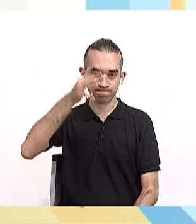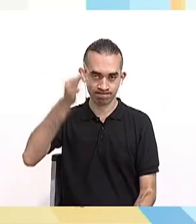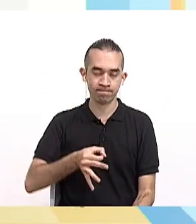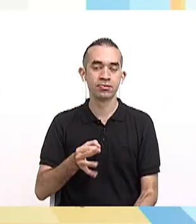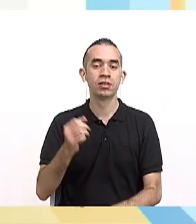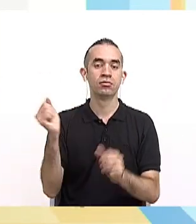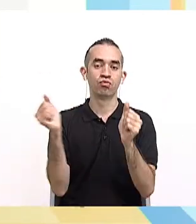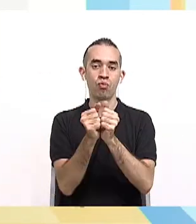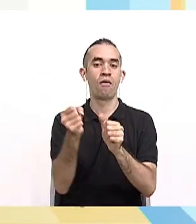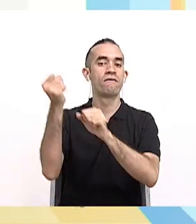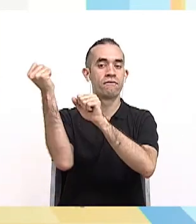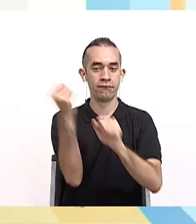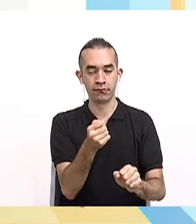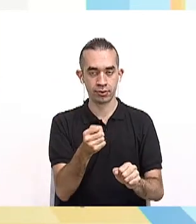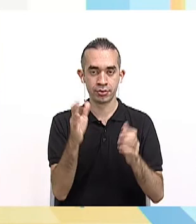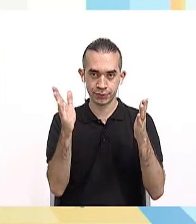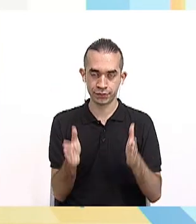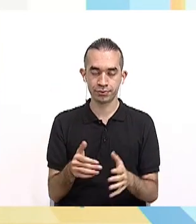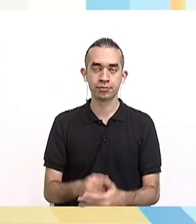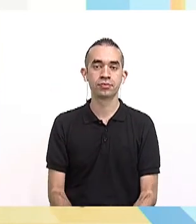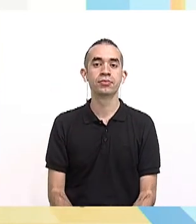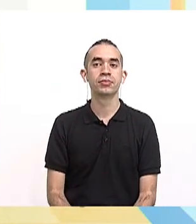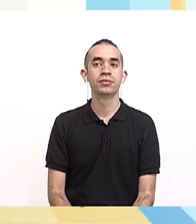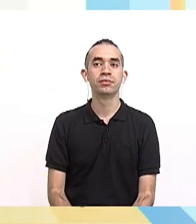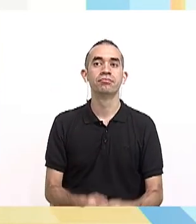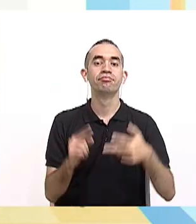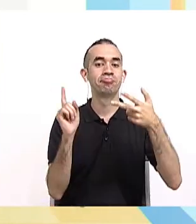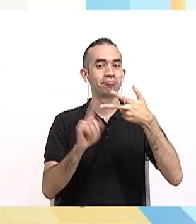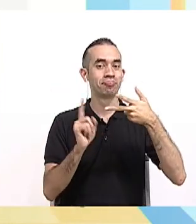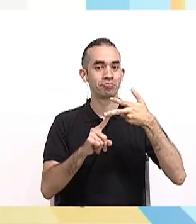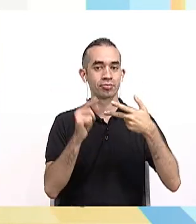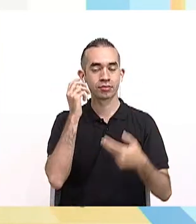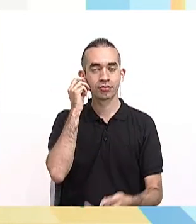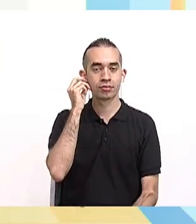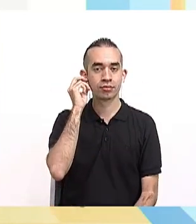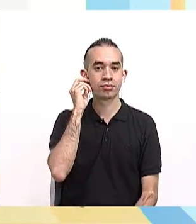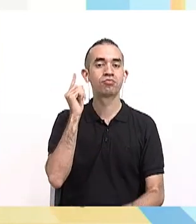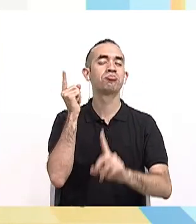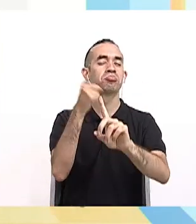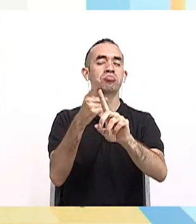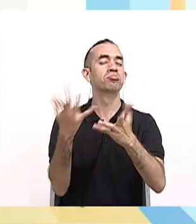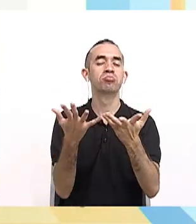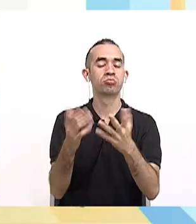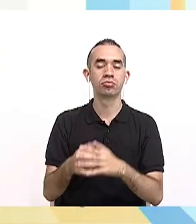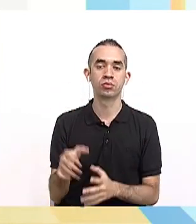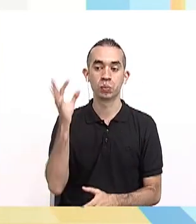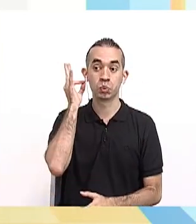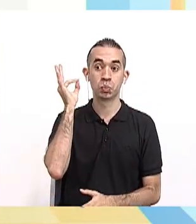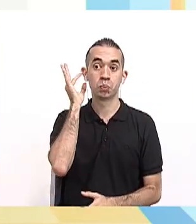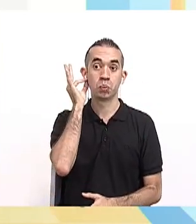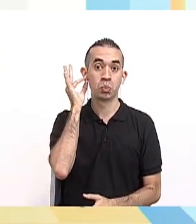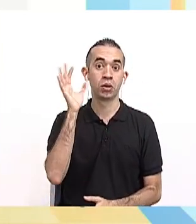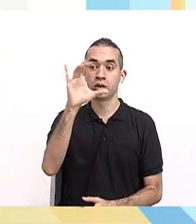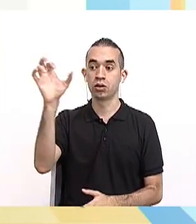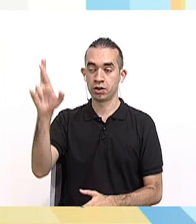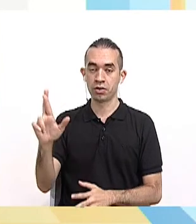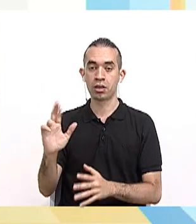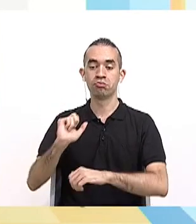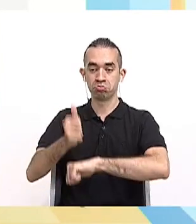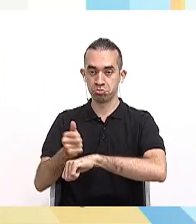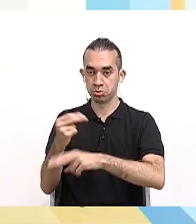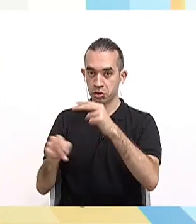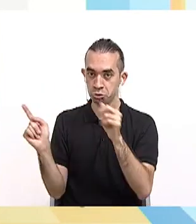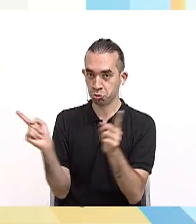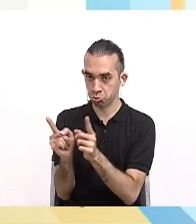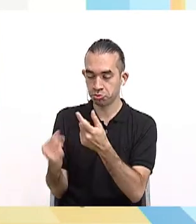go to our next one. And this one says, their mission is to support Costa Rican women entrepreneurs develop